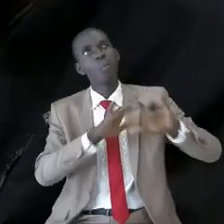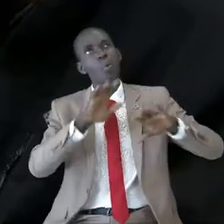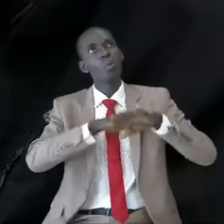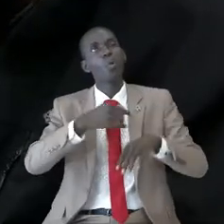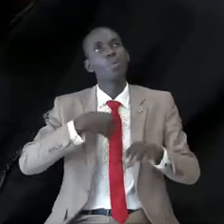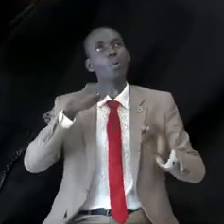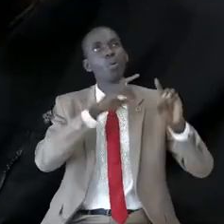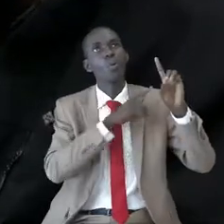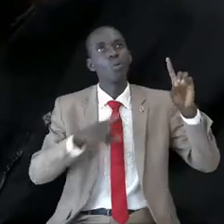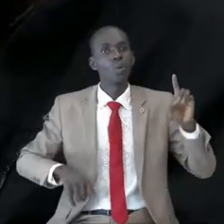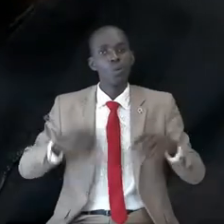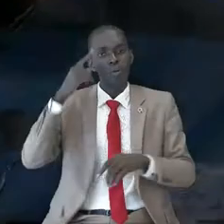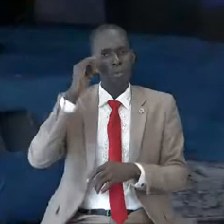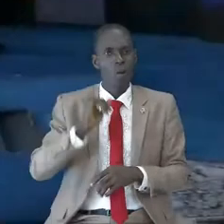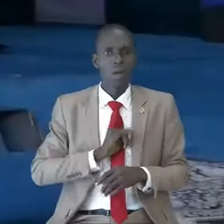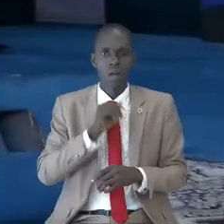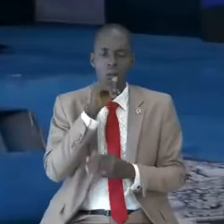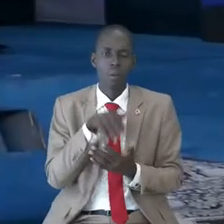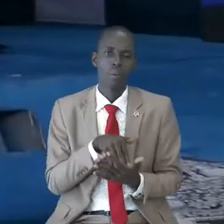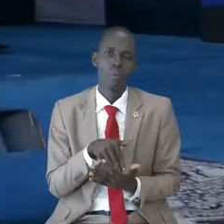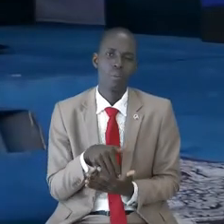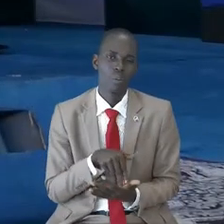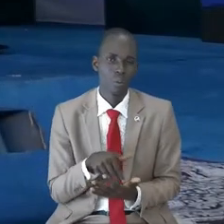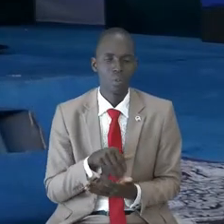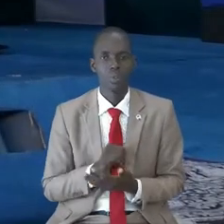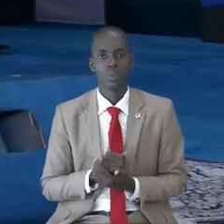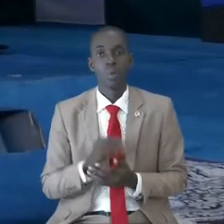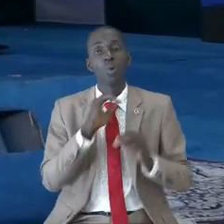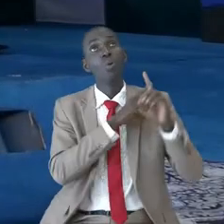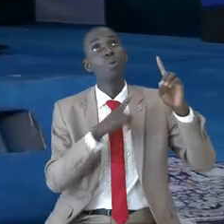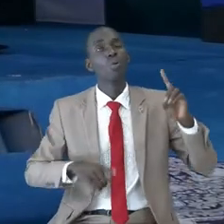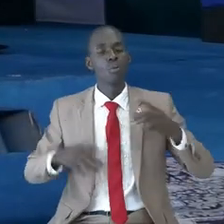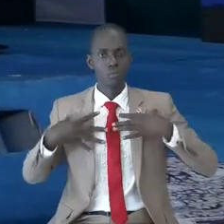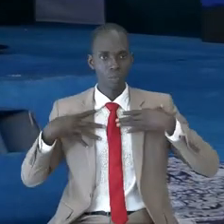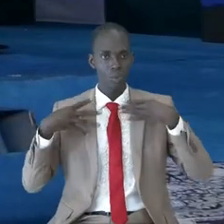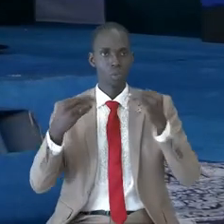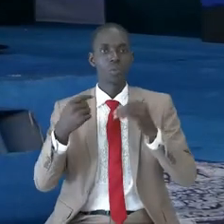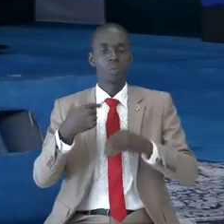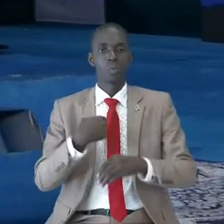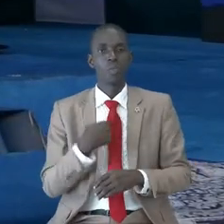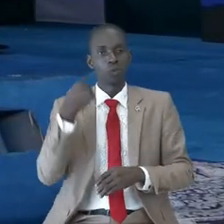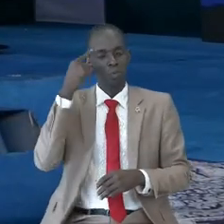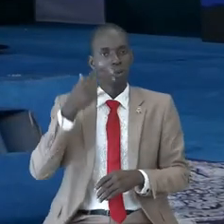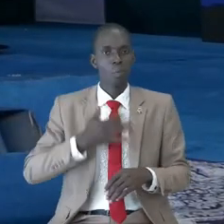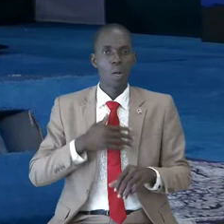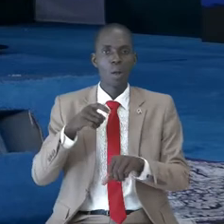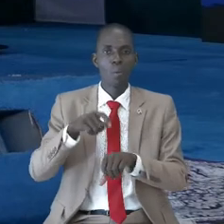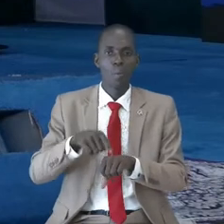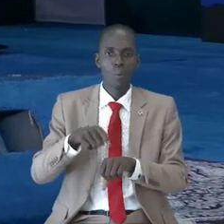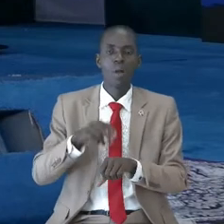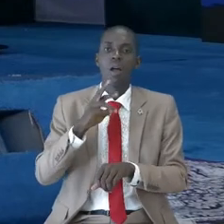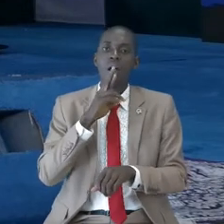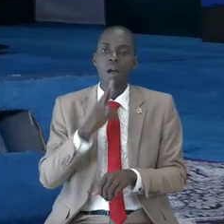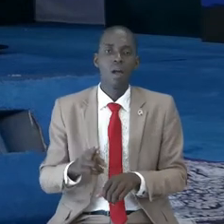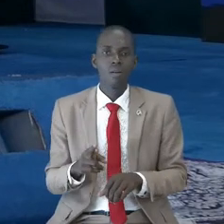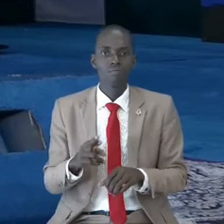for I am weak. O Lord, heal me, for my bones are vexed.